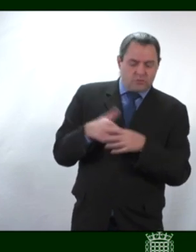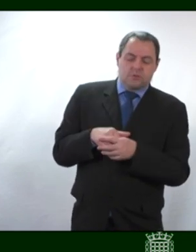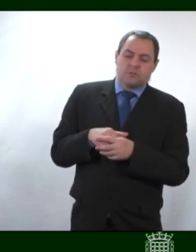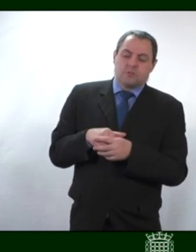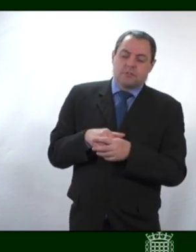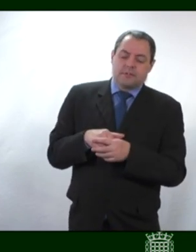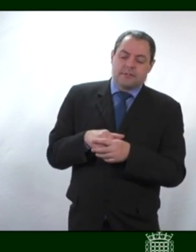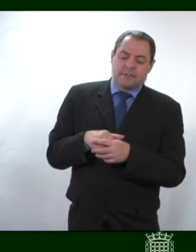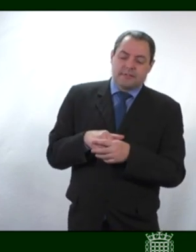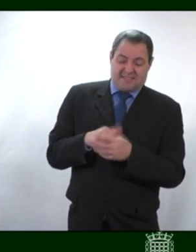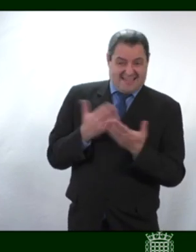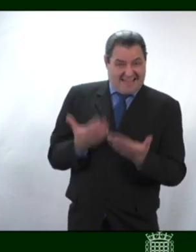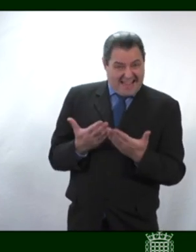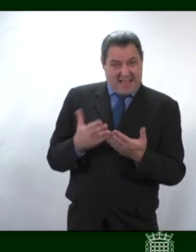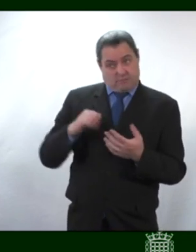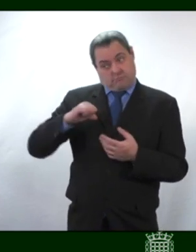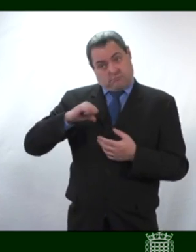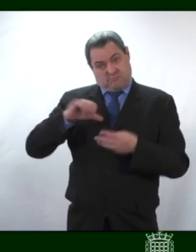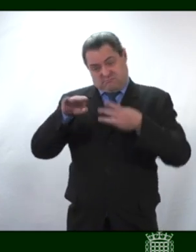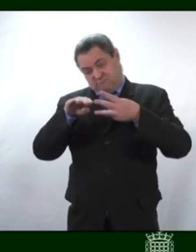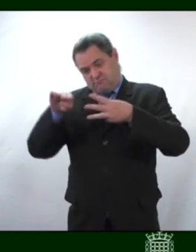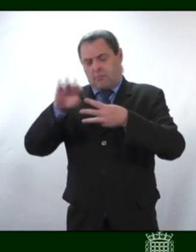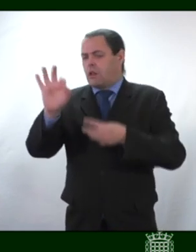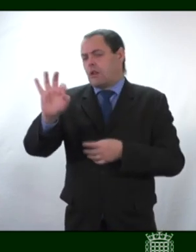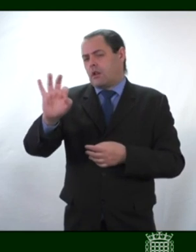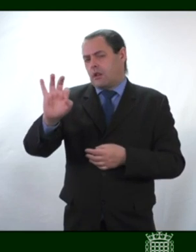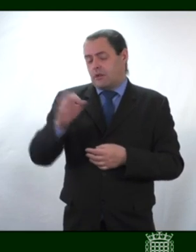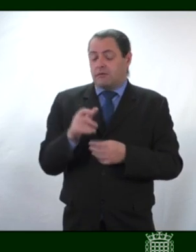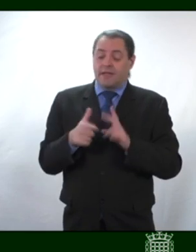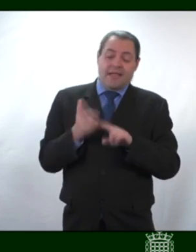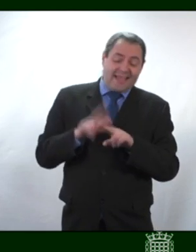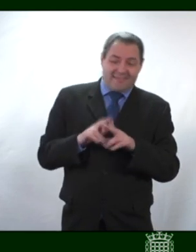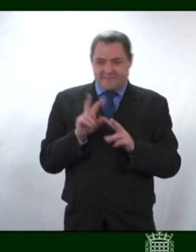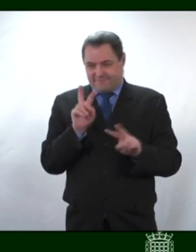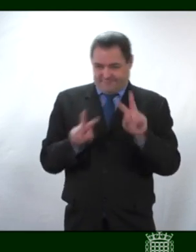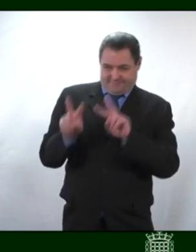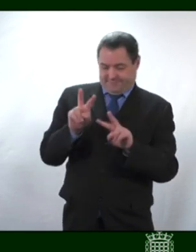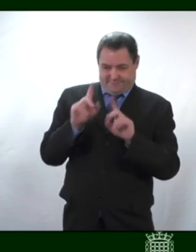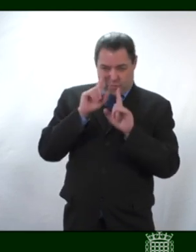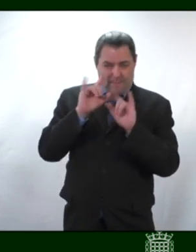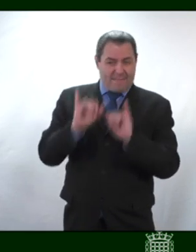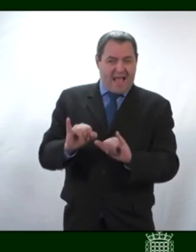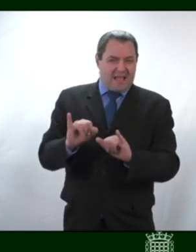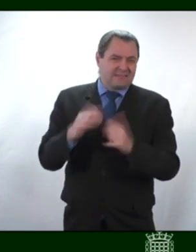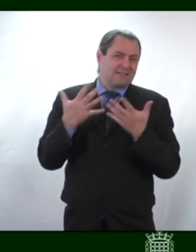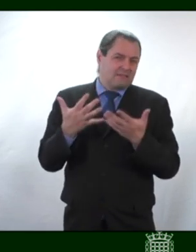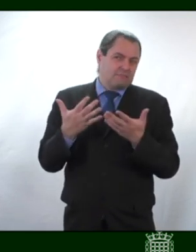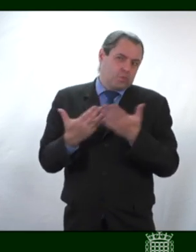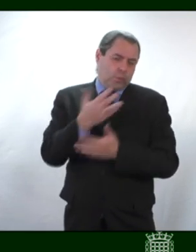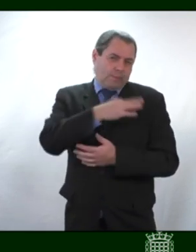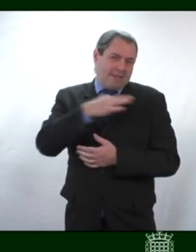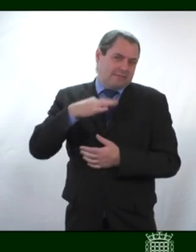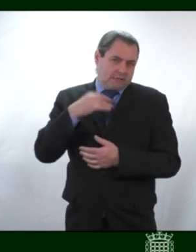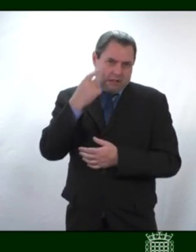but we have no imminent plans to make a change. And were the clinical advice to change that we needed